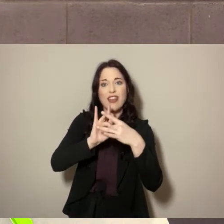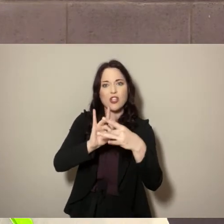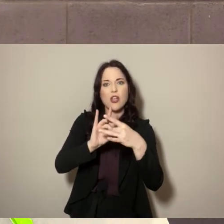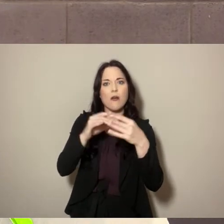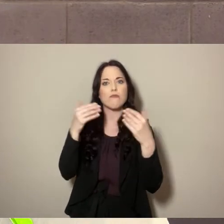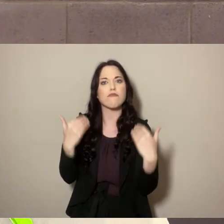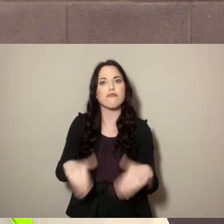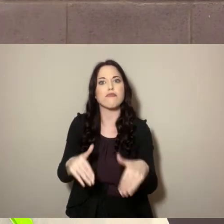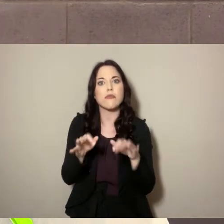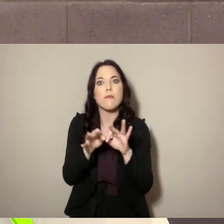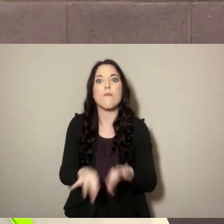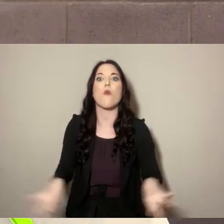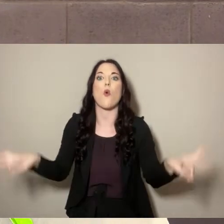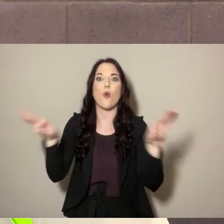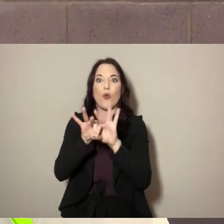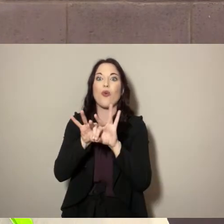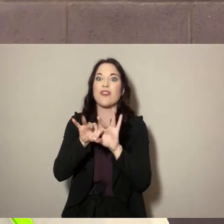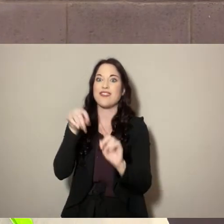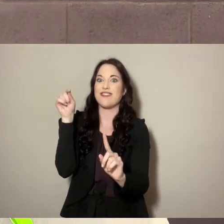more of a factor.